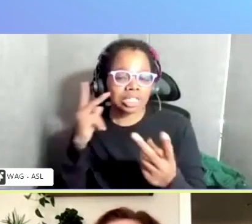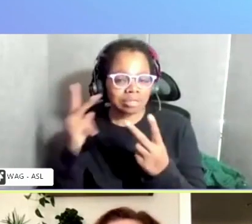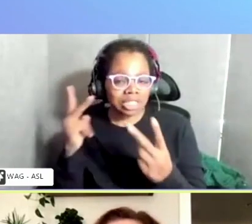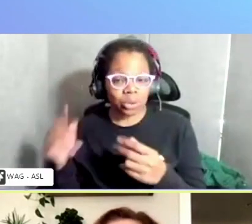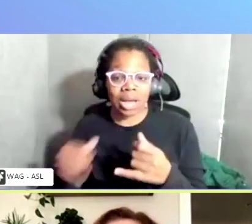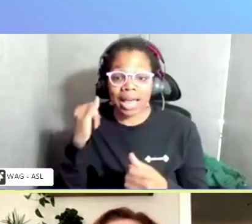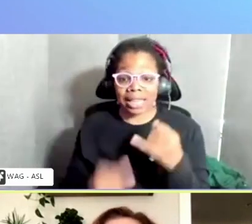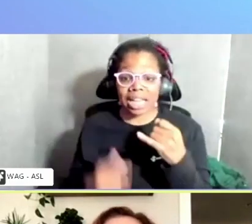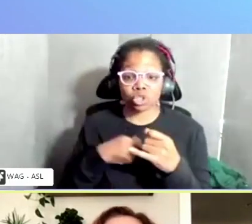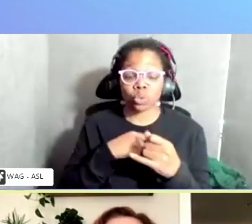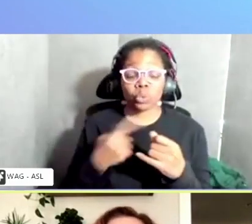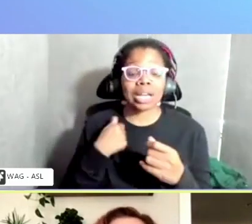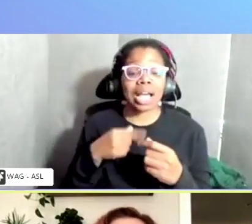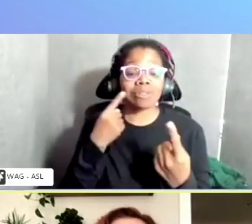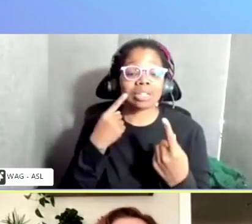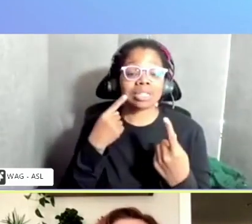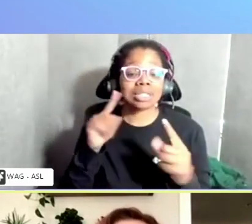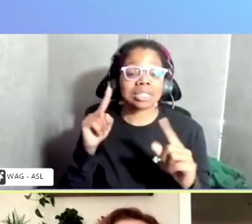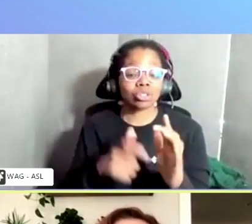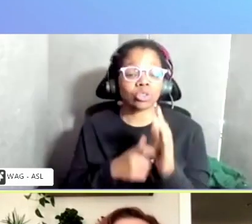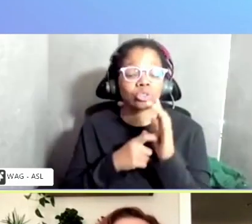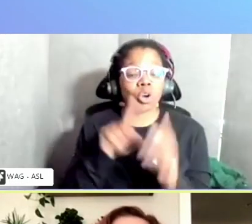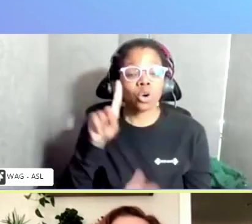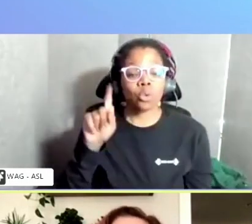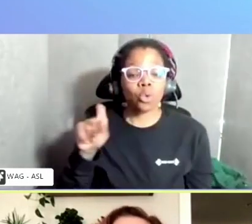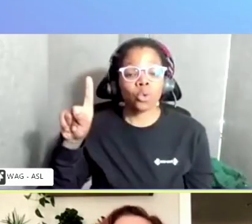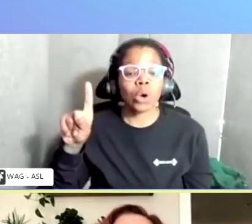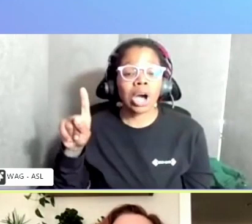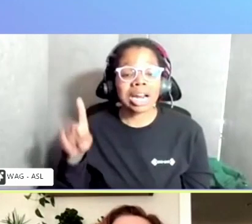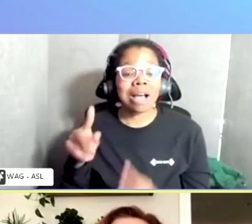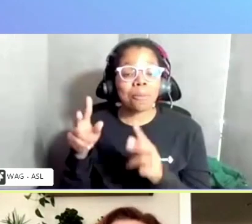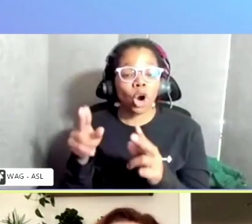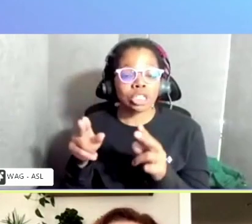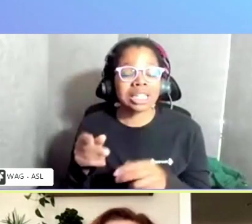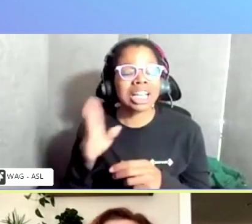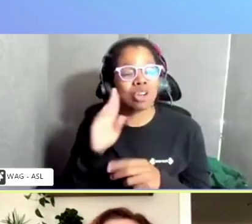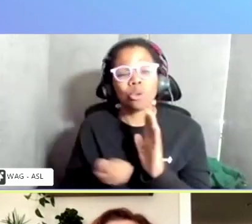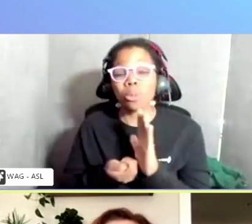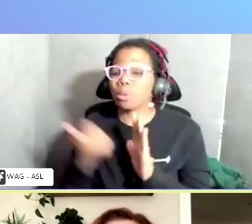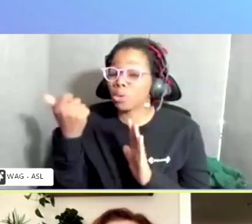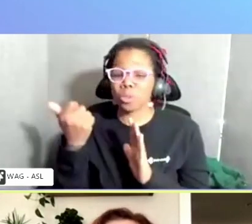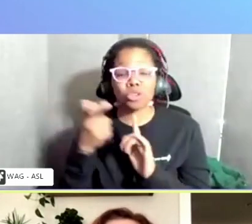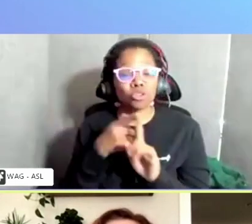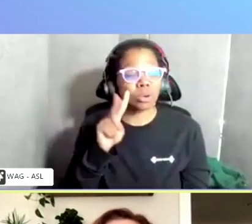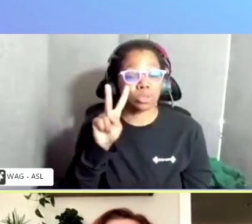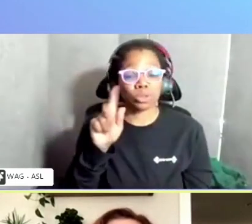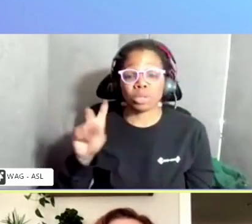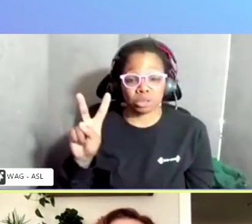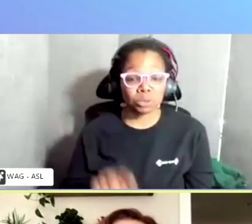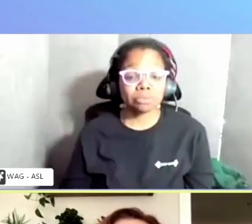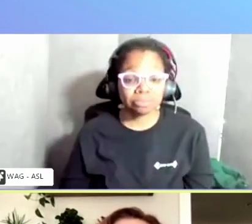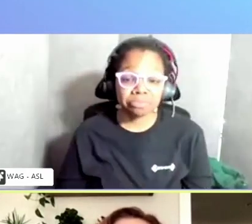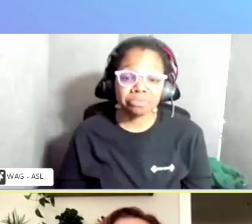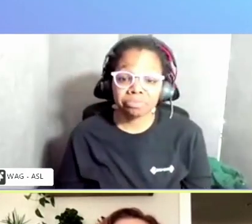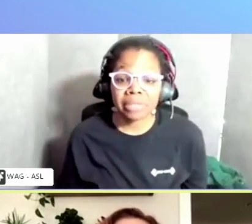success criterion 411 parsing that is due to be removed completely from 2.2. So some